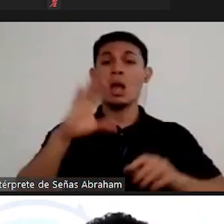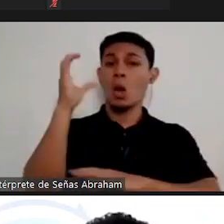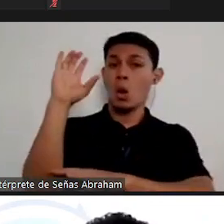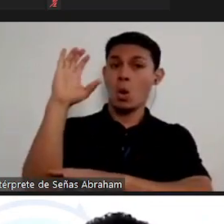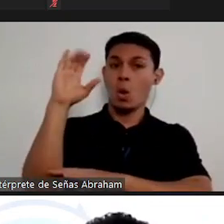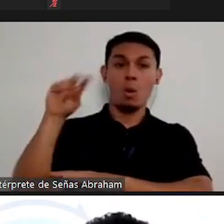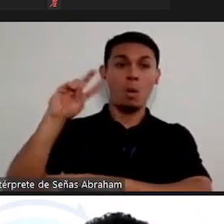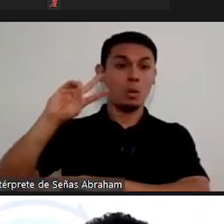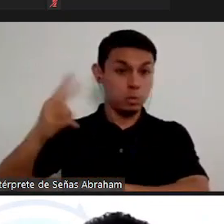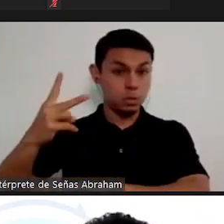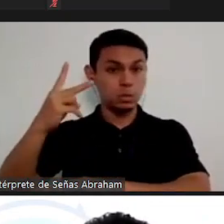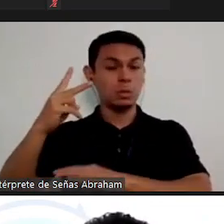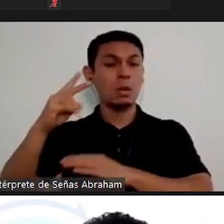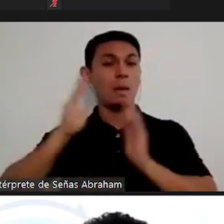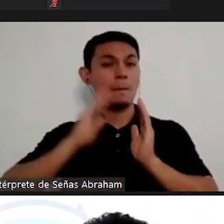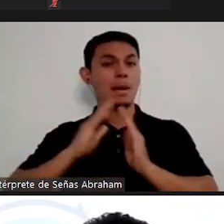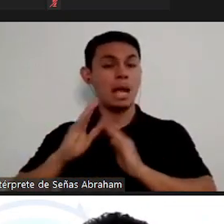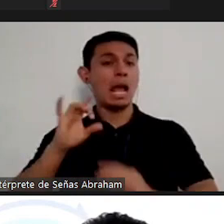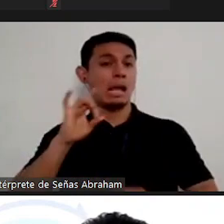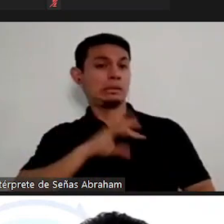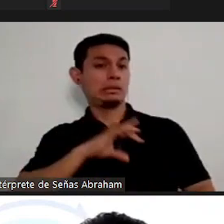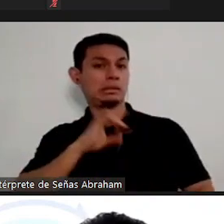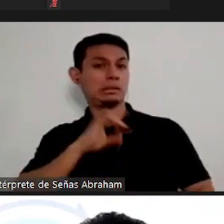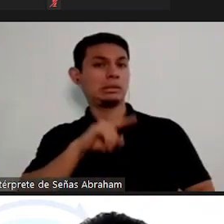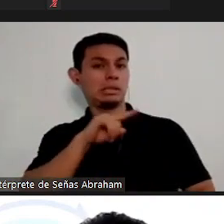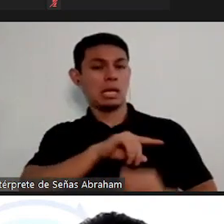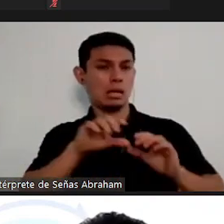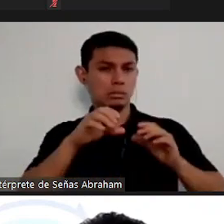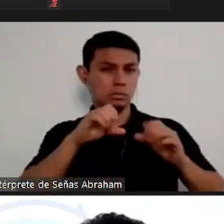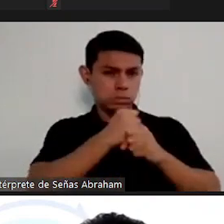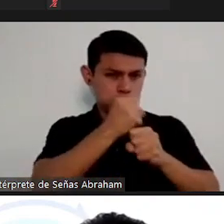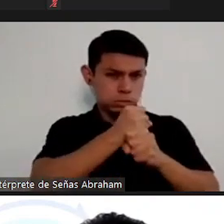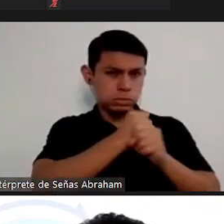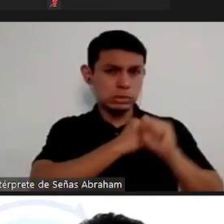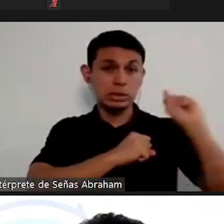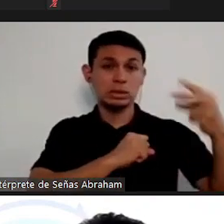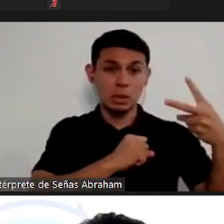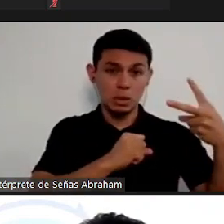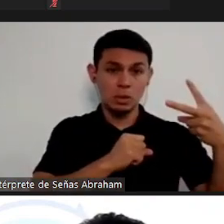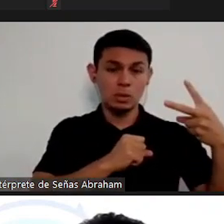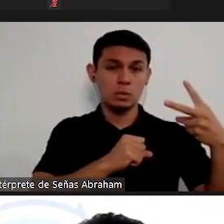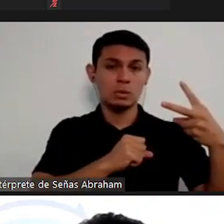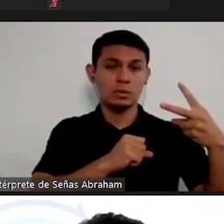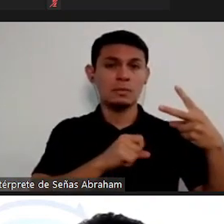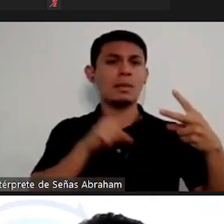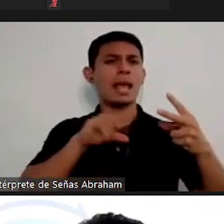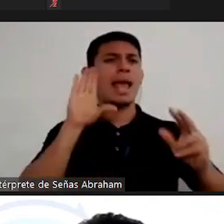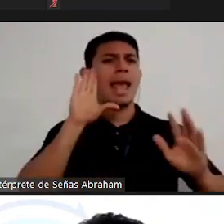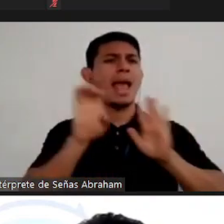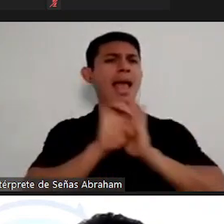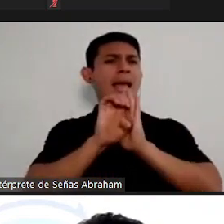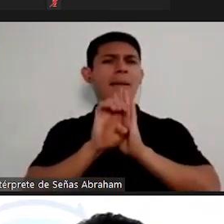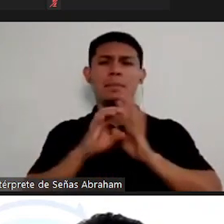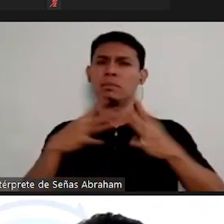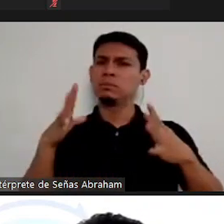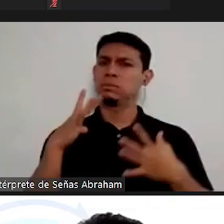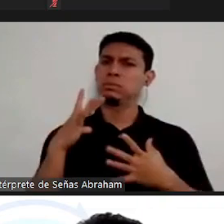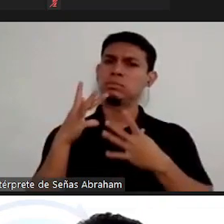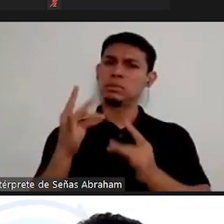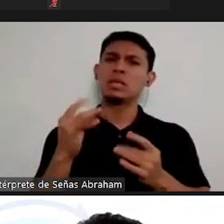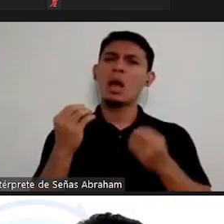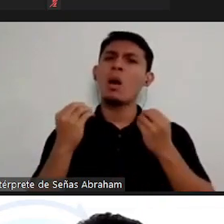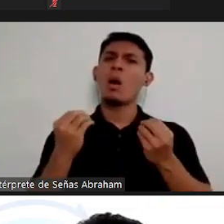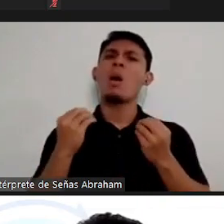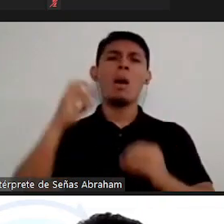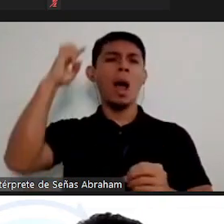in-app action plan the columbia adapter the second the chile is developing the second and this is a very interesting